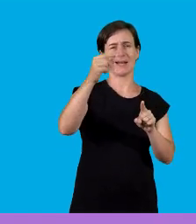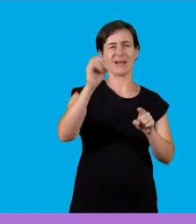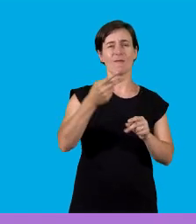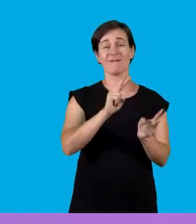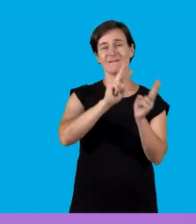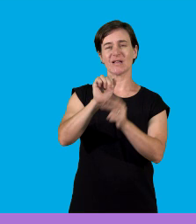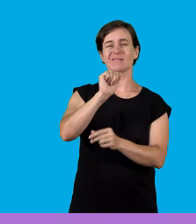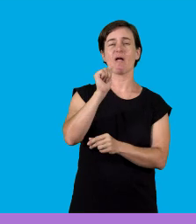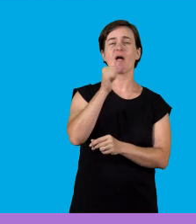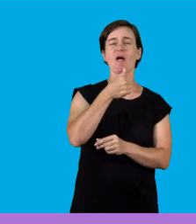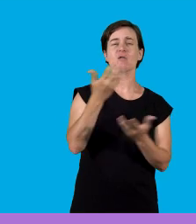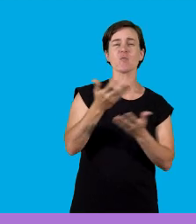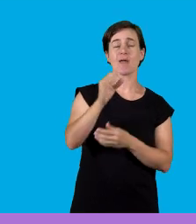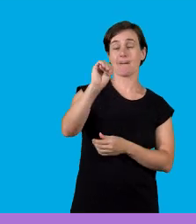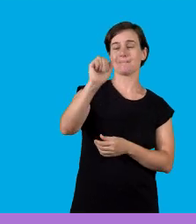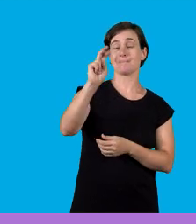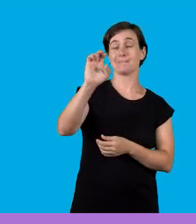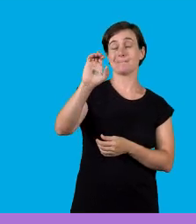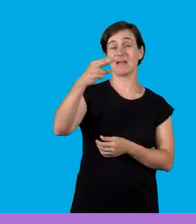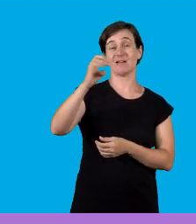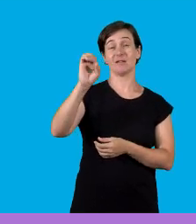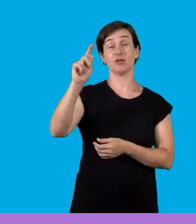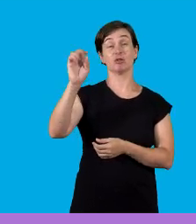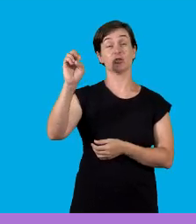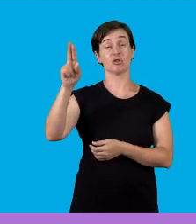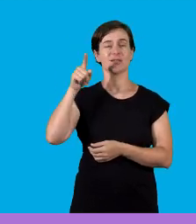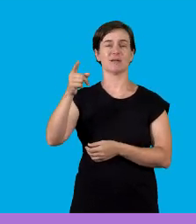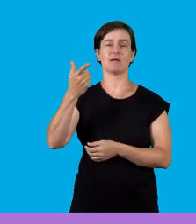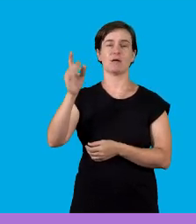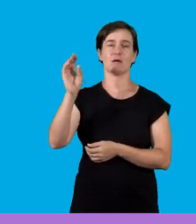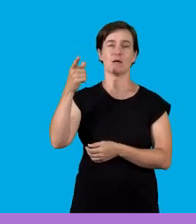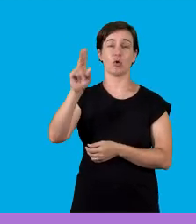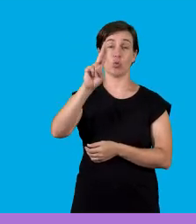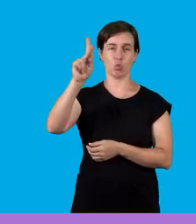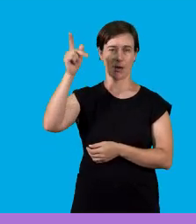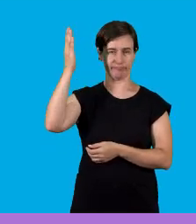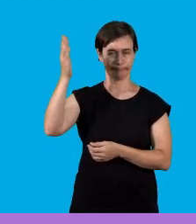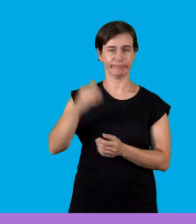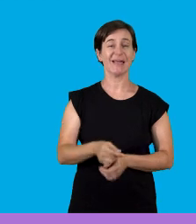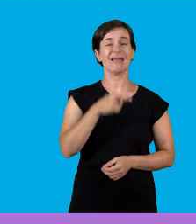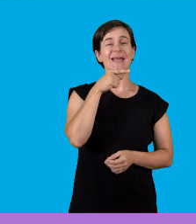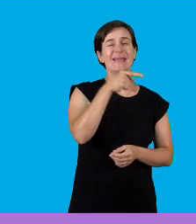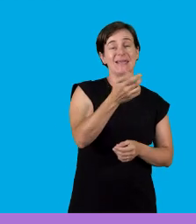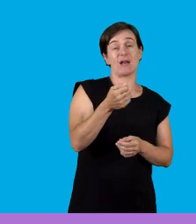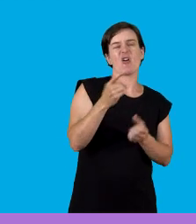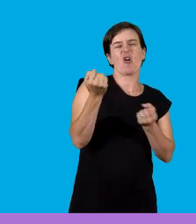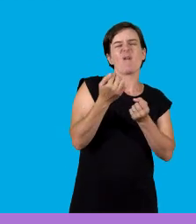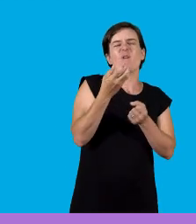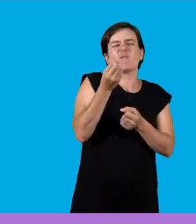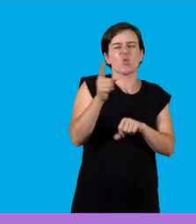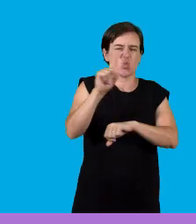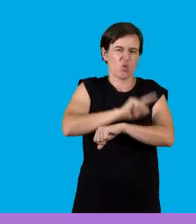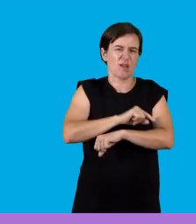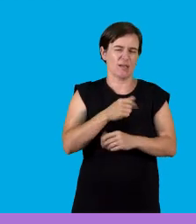his aunt in Manchester, United Kingdom, right? He hired a car for a couple of days. Further down,